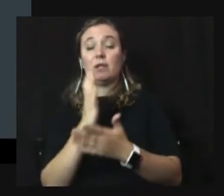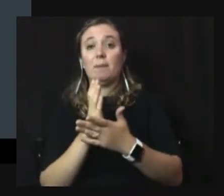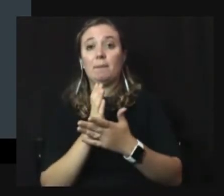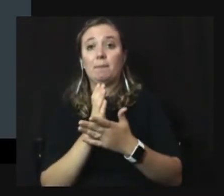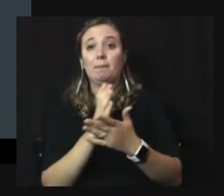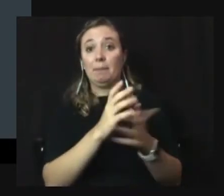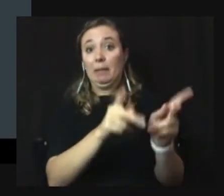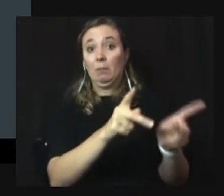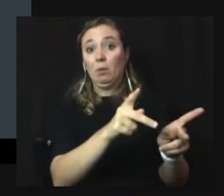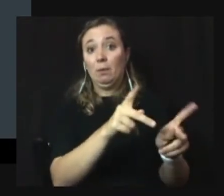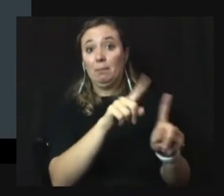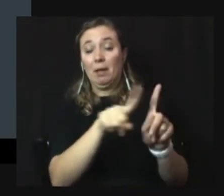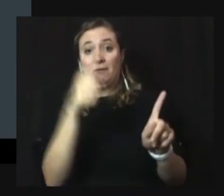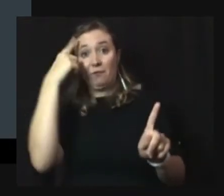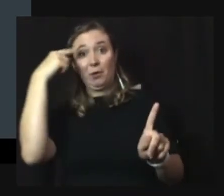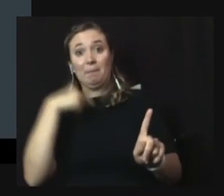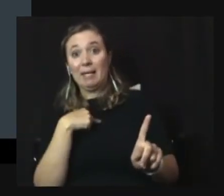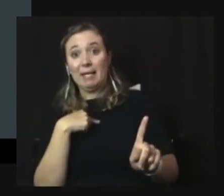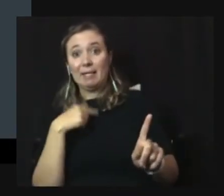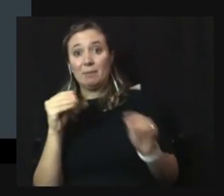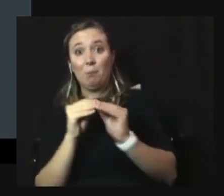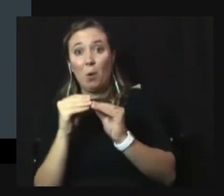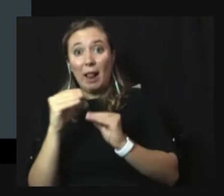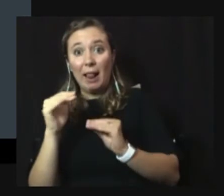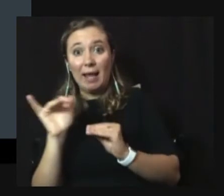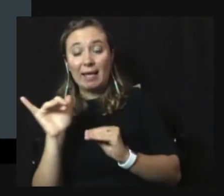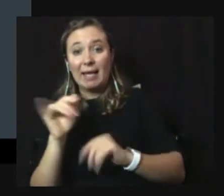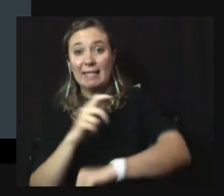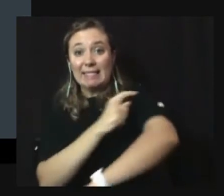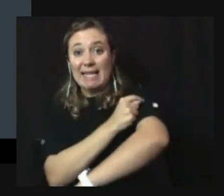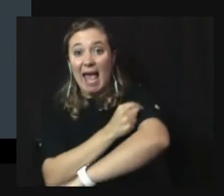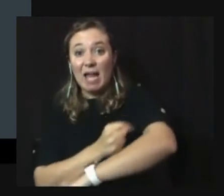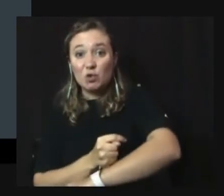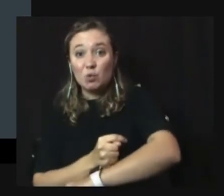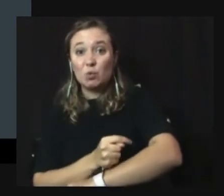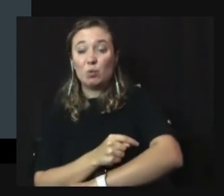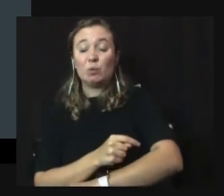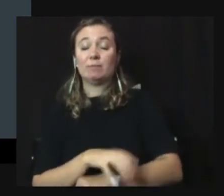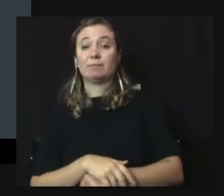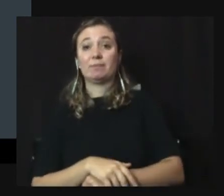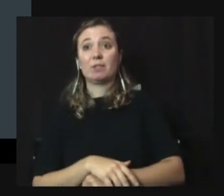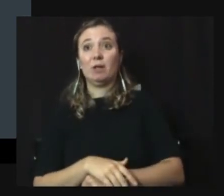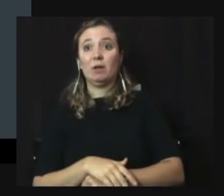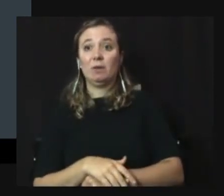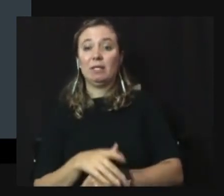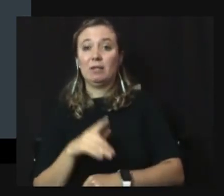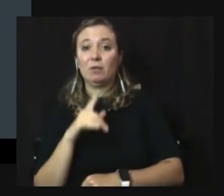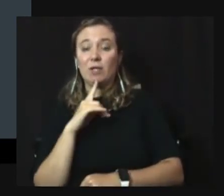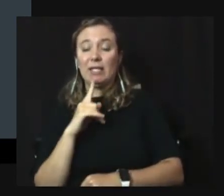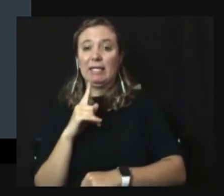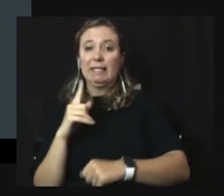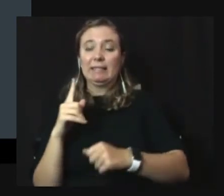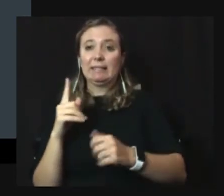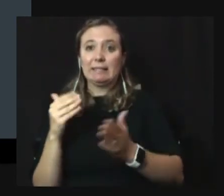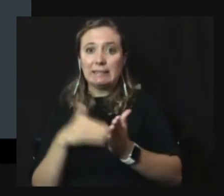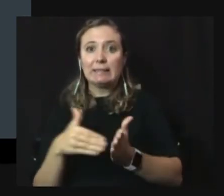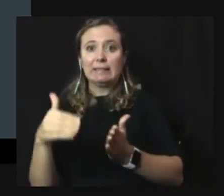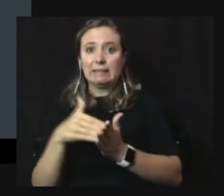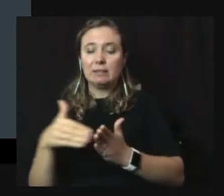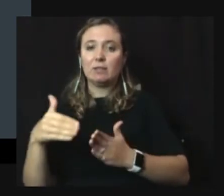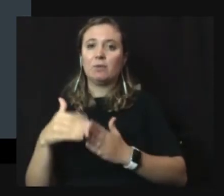getting, I don't know, a tattoo, something that was repeated and chronic and over again, and not the most pleasant.